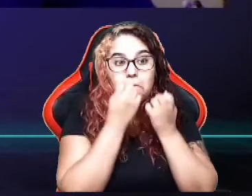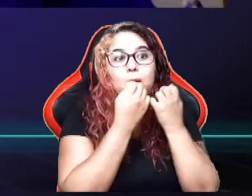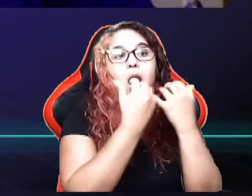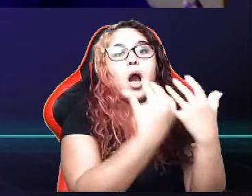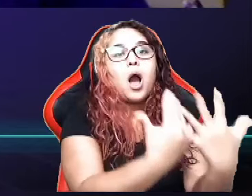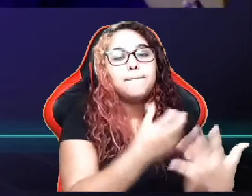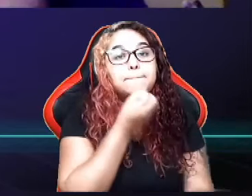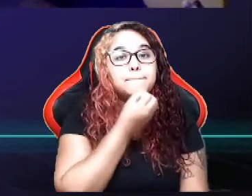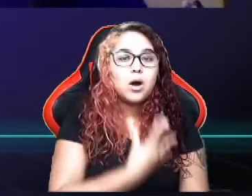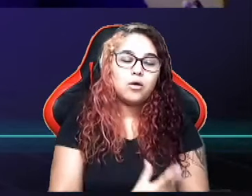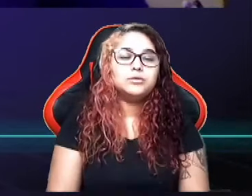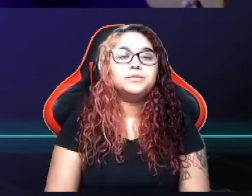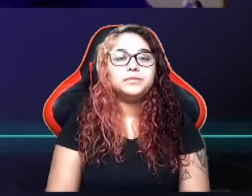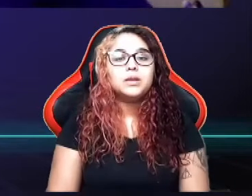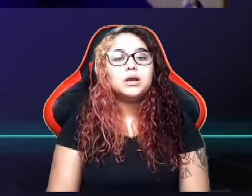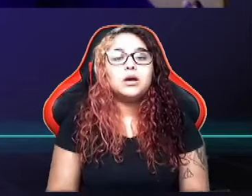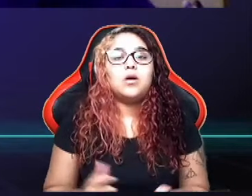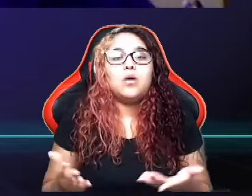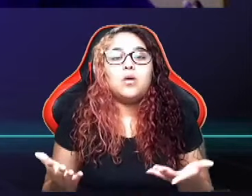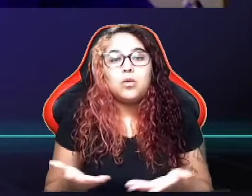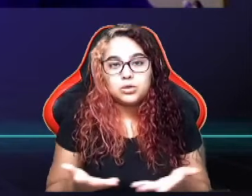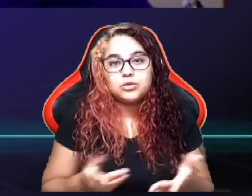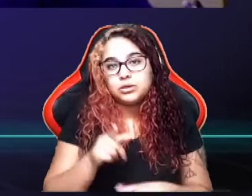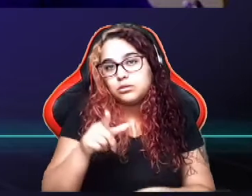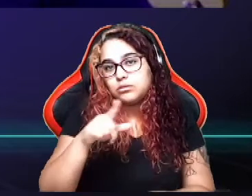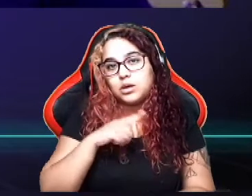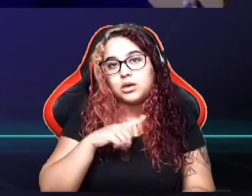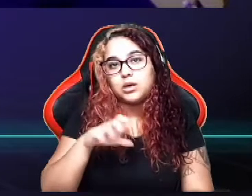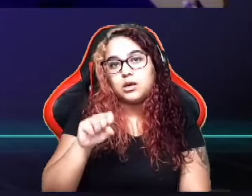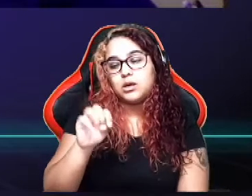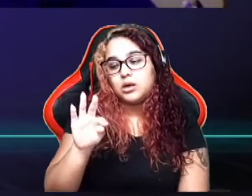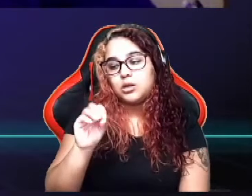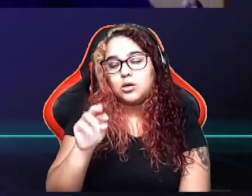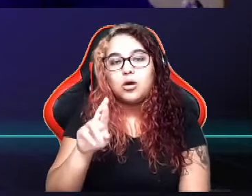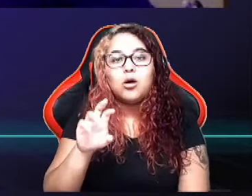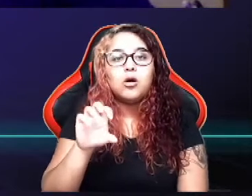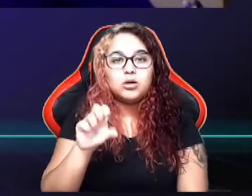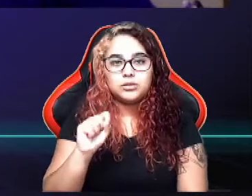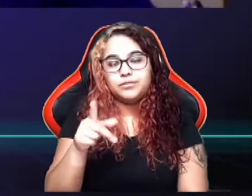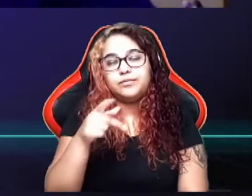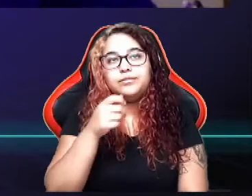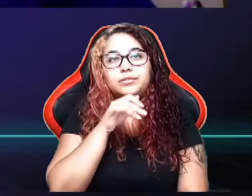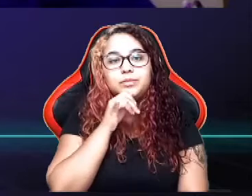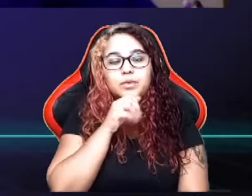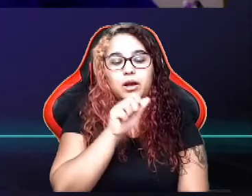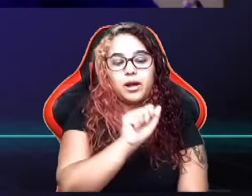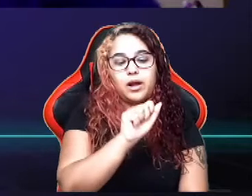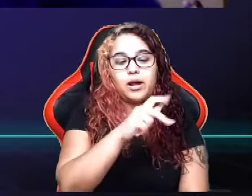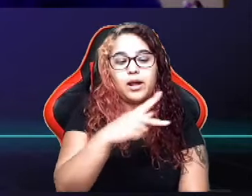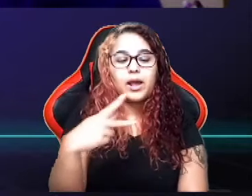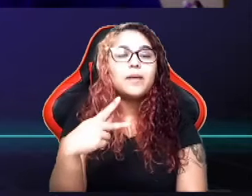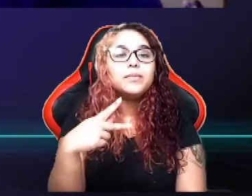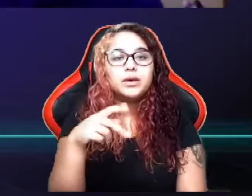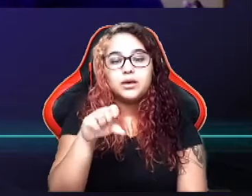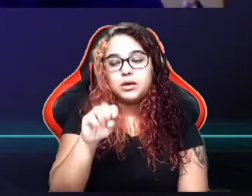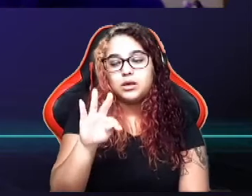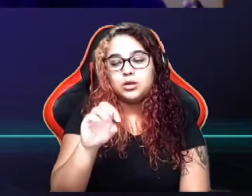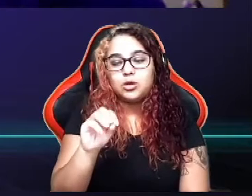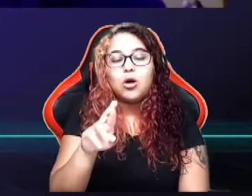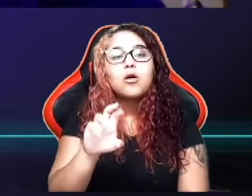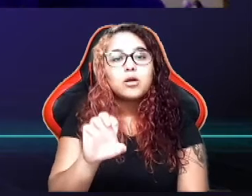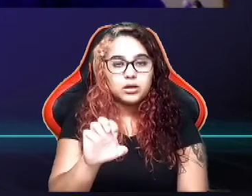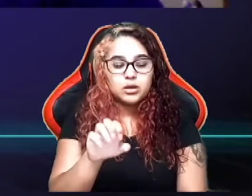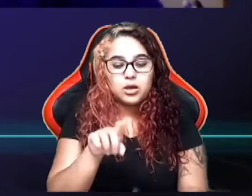reach. On e-stores and mobile games, you have Google Play Store, you have the App Store